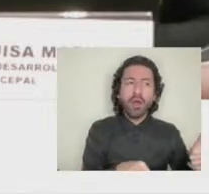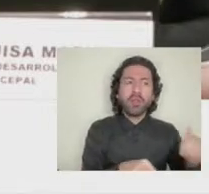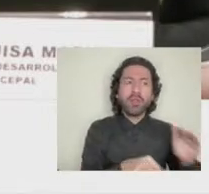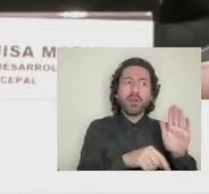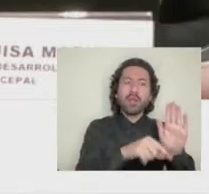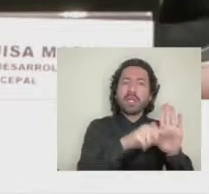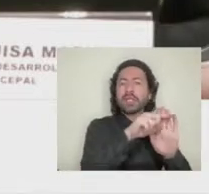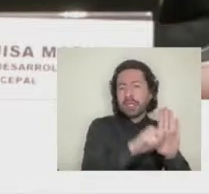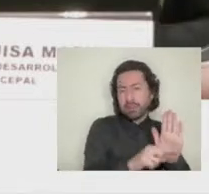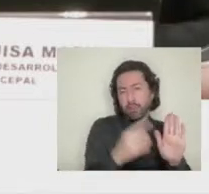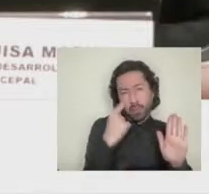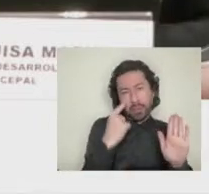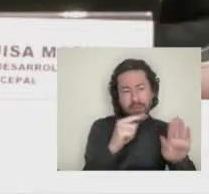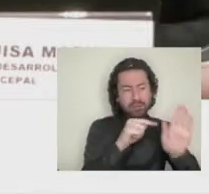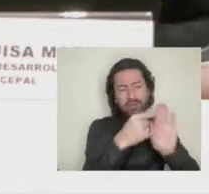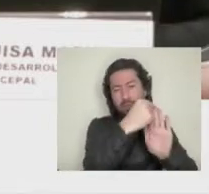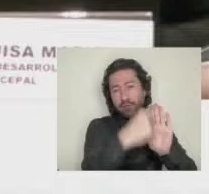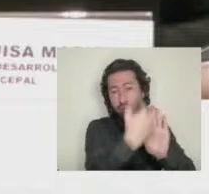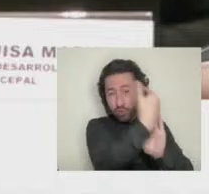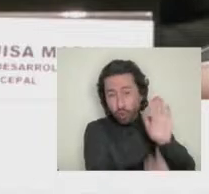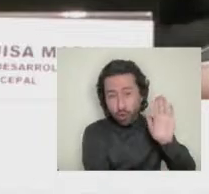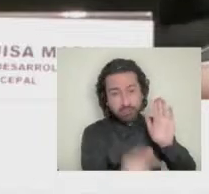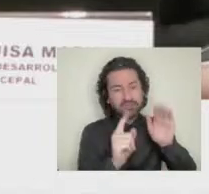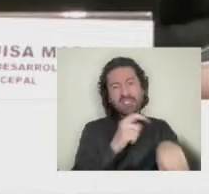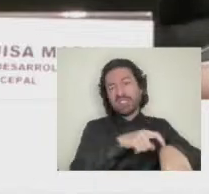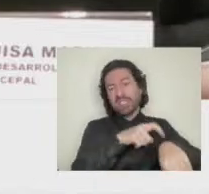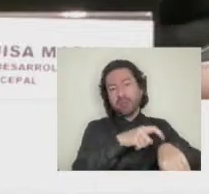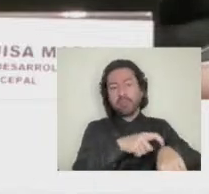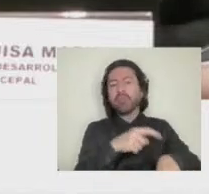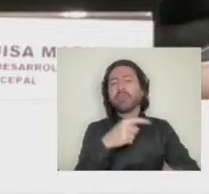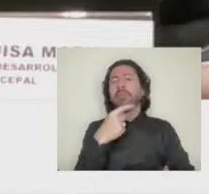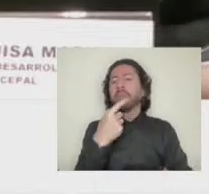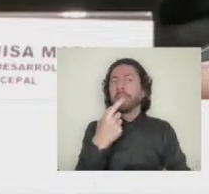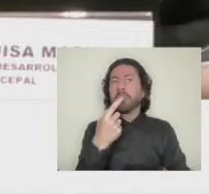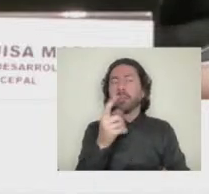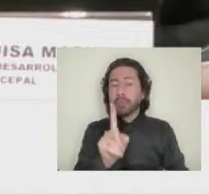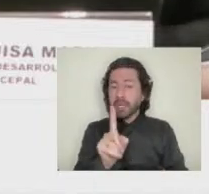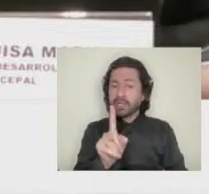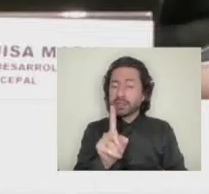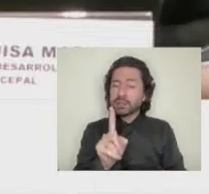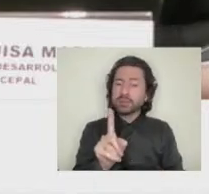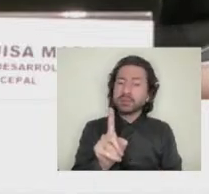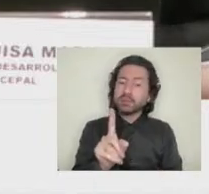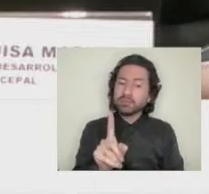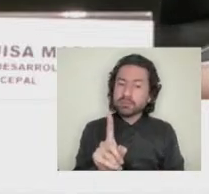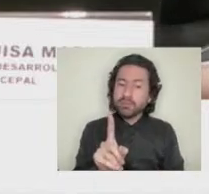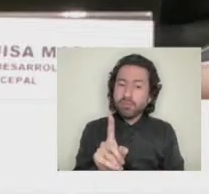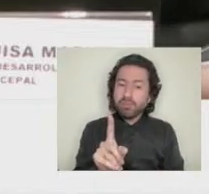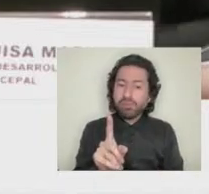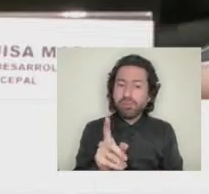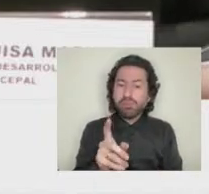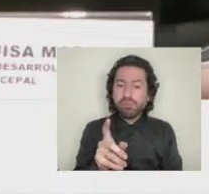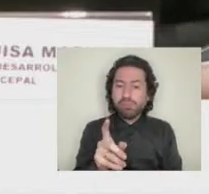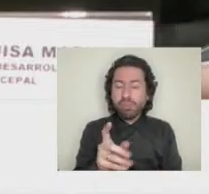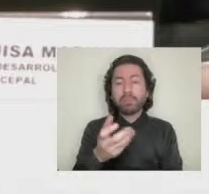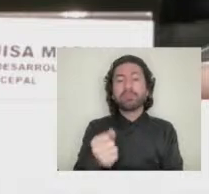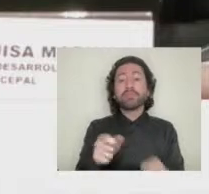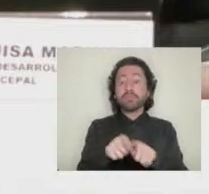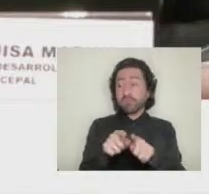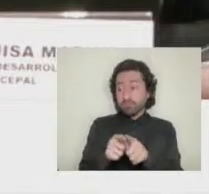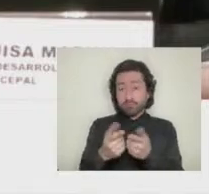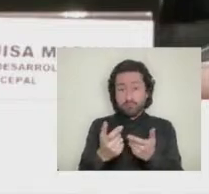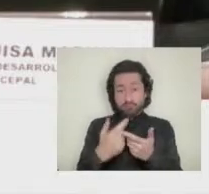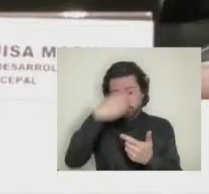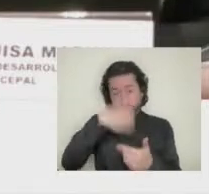show them all because I don't have time, but we can also see how this is related to other indicators. For example,